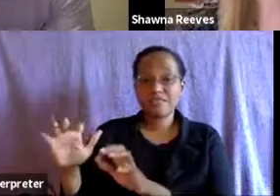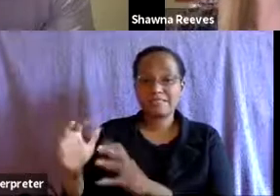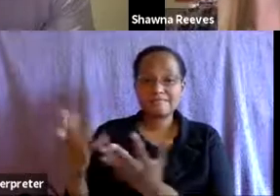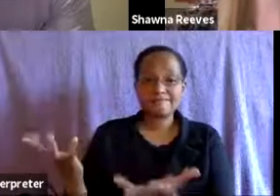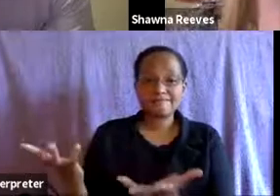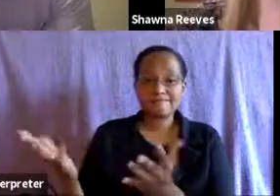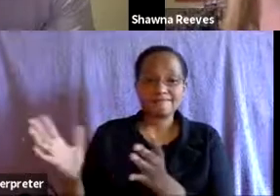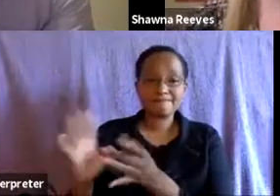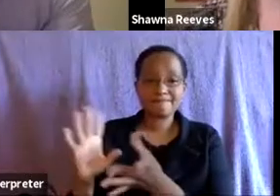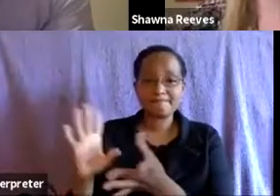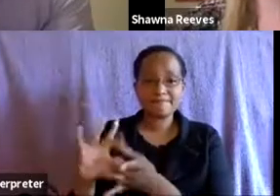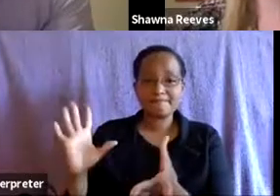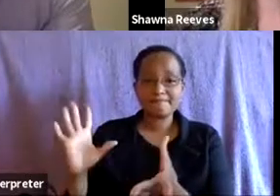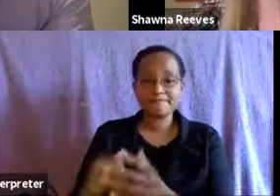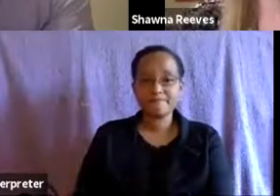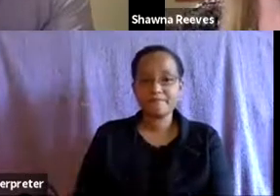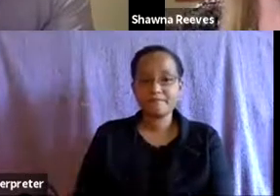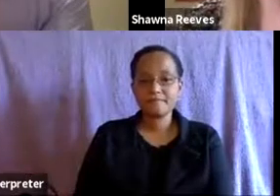Francisco.